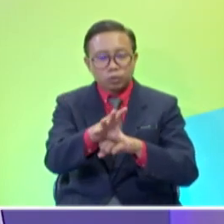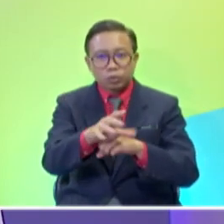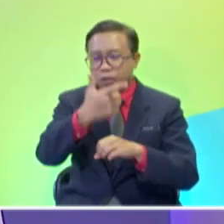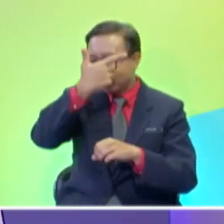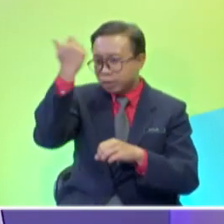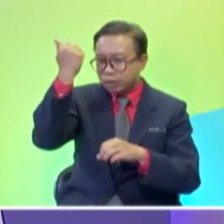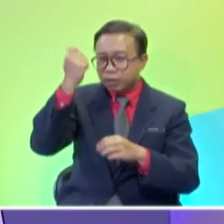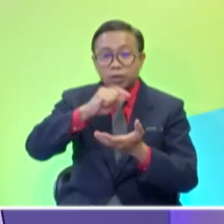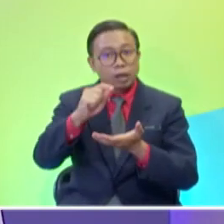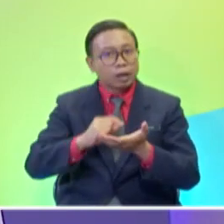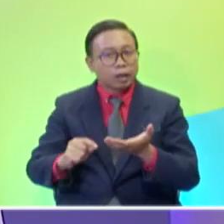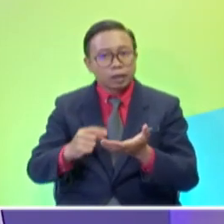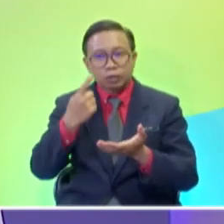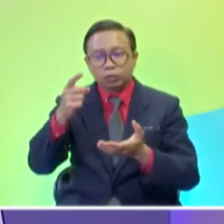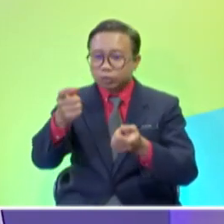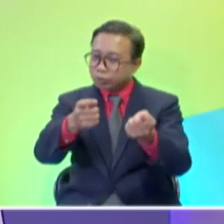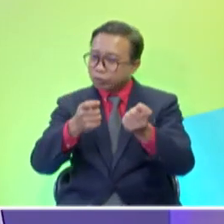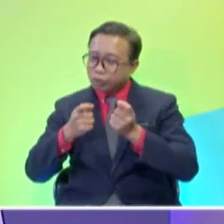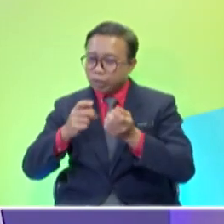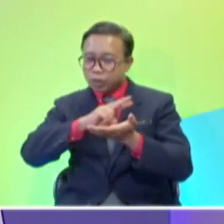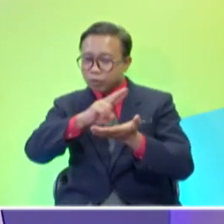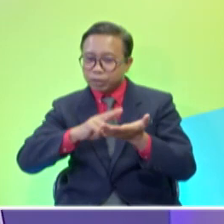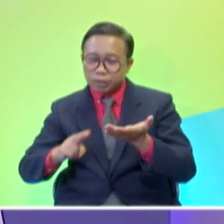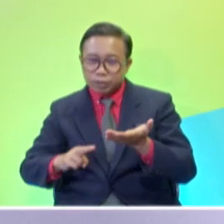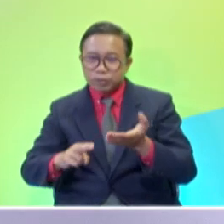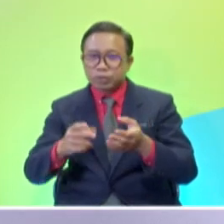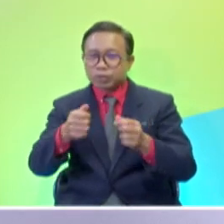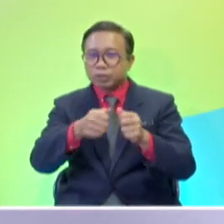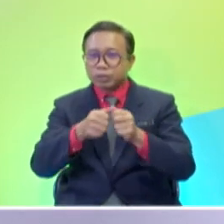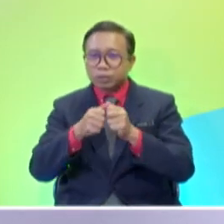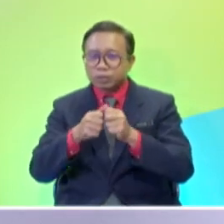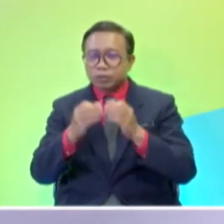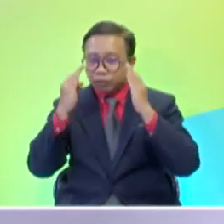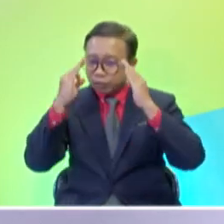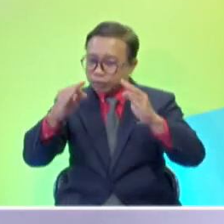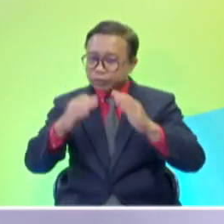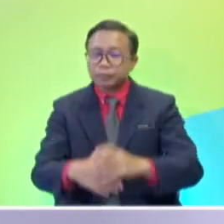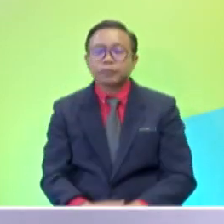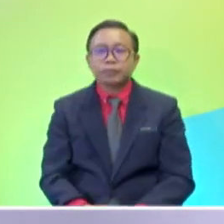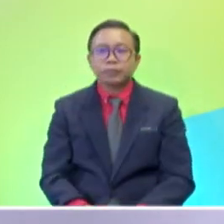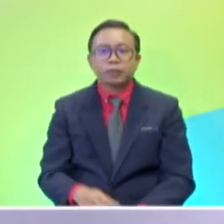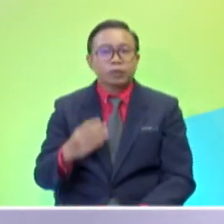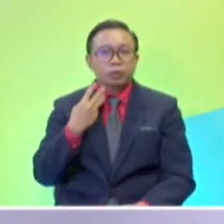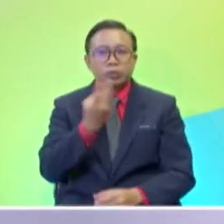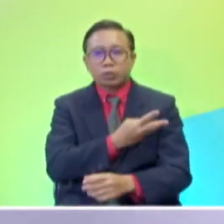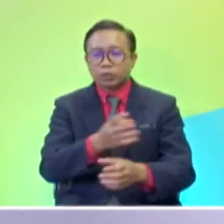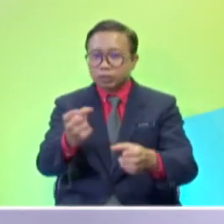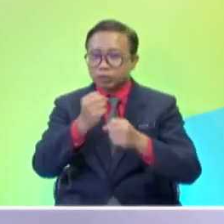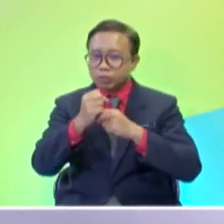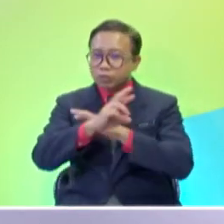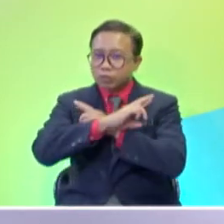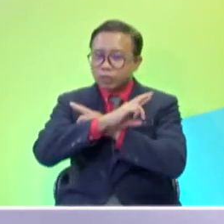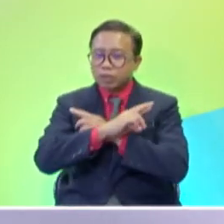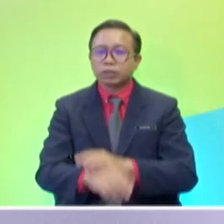blog post is to attract our readers' attention. All right, Miss Ima. But before that, of course, we'll take a short break